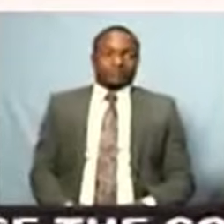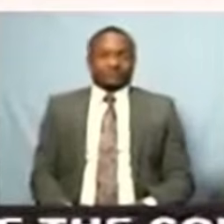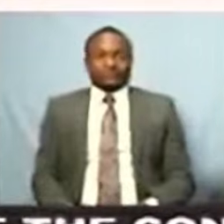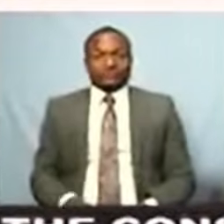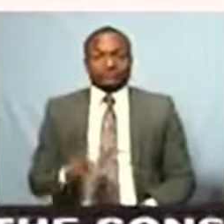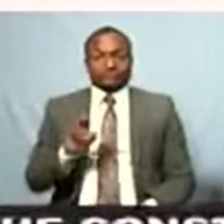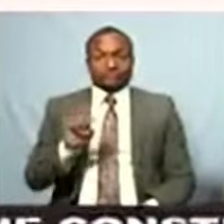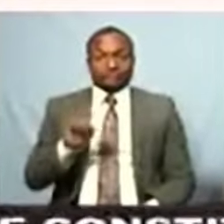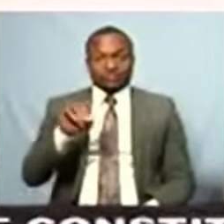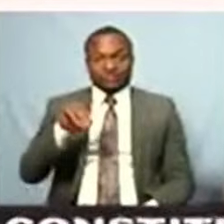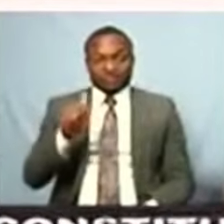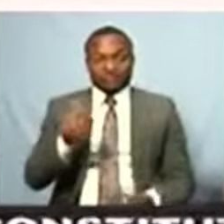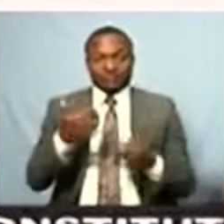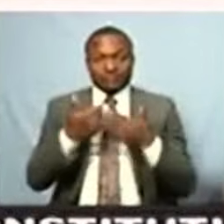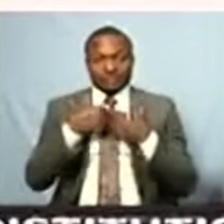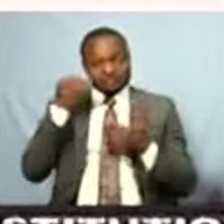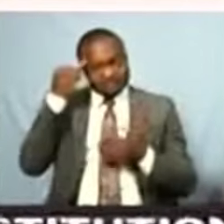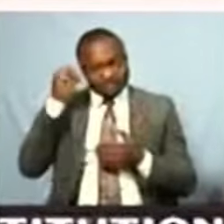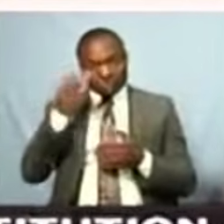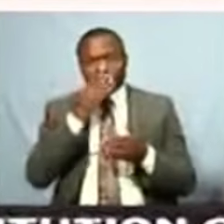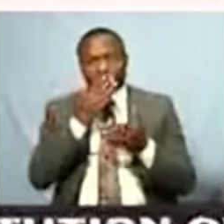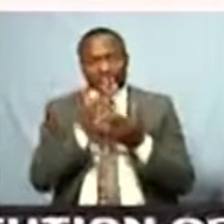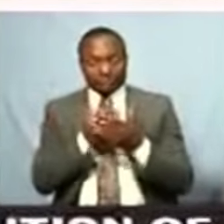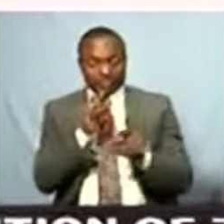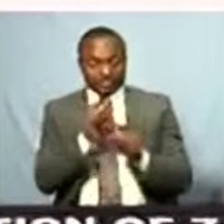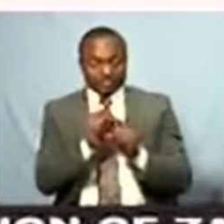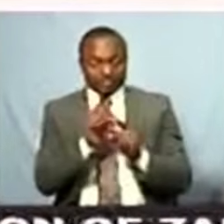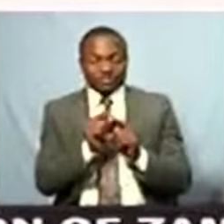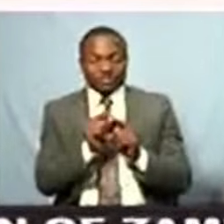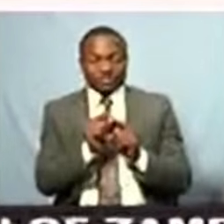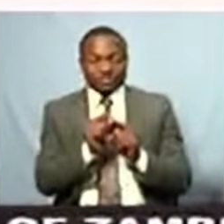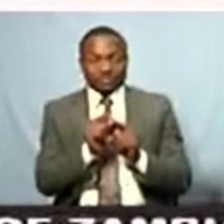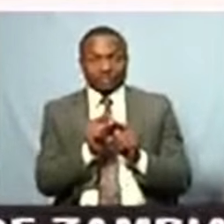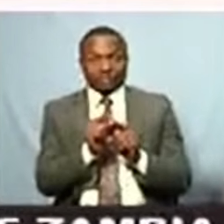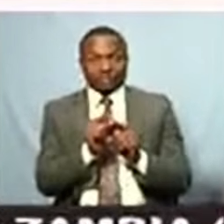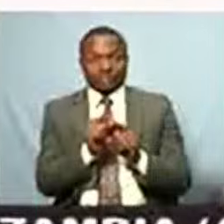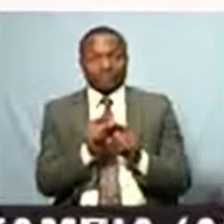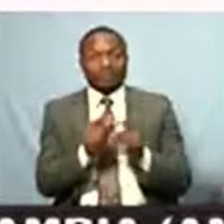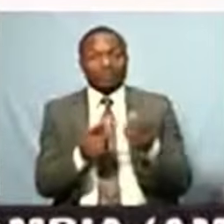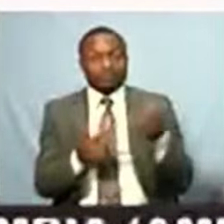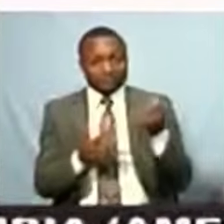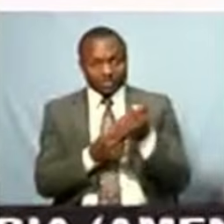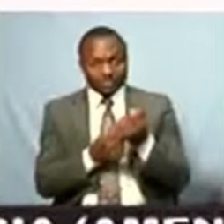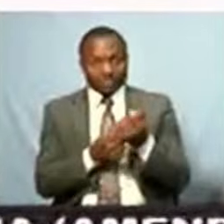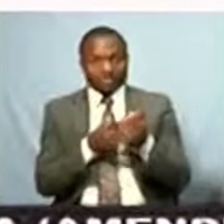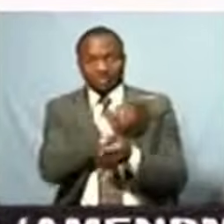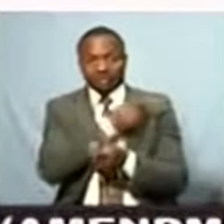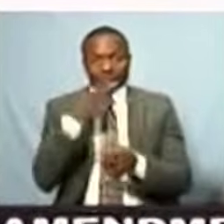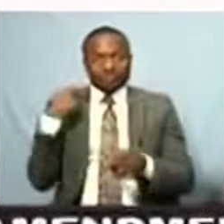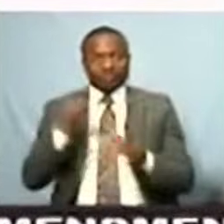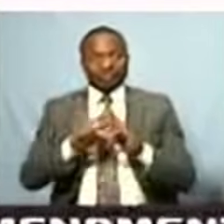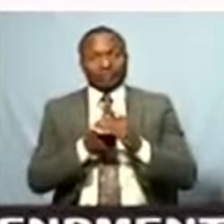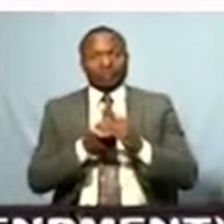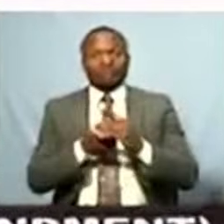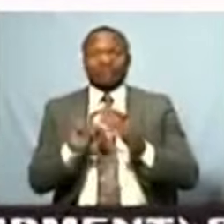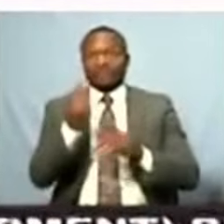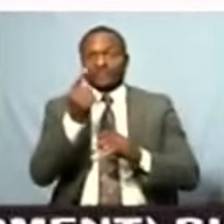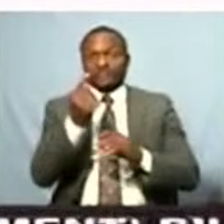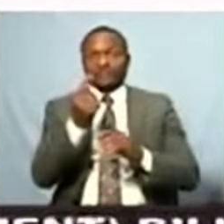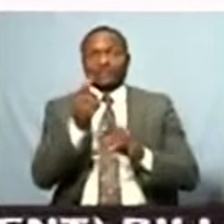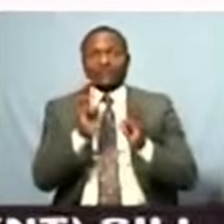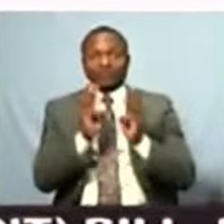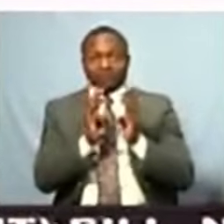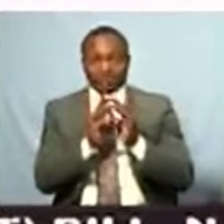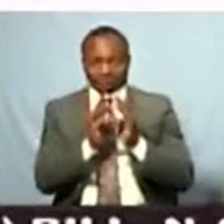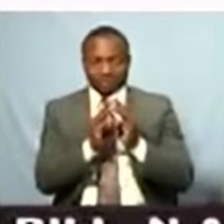NIPA is of a view that it is just proper that the term of parliament begins from the first sitting of parliament rather than from when the members